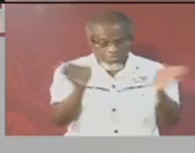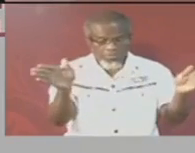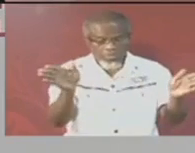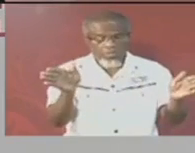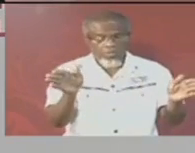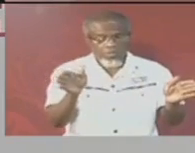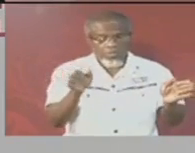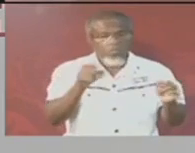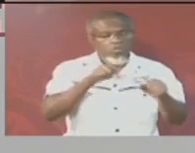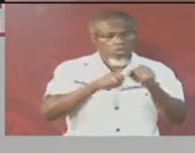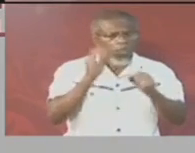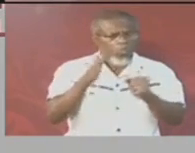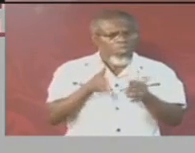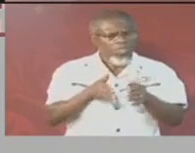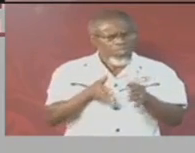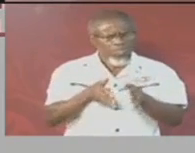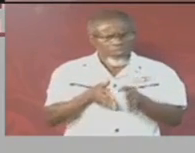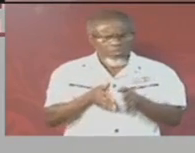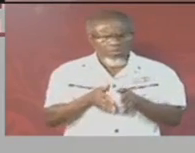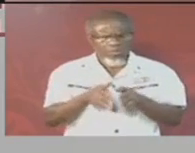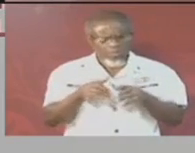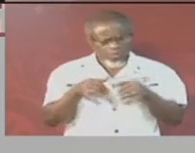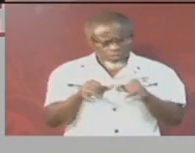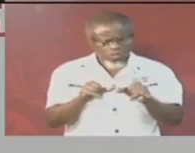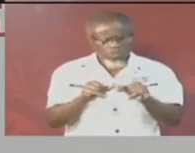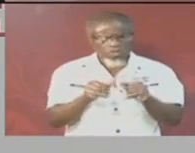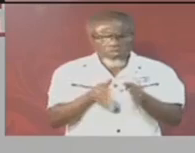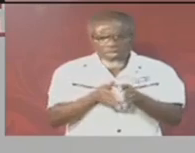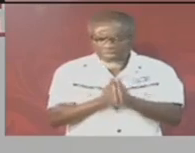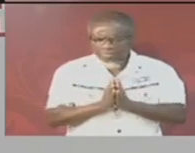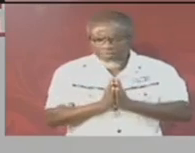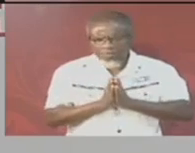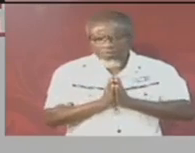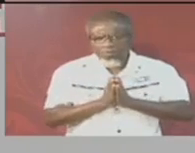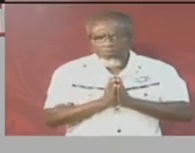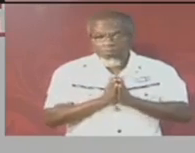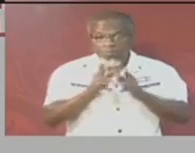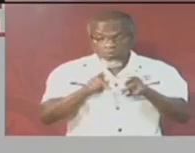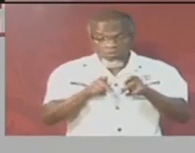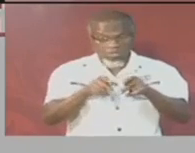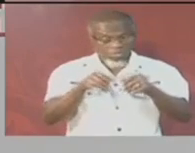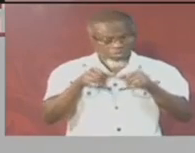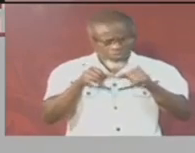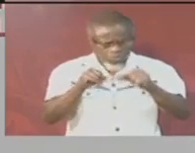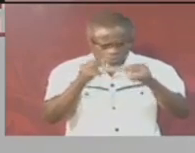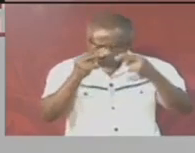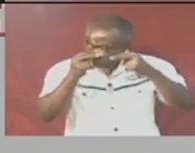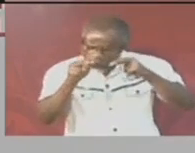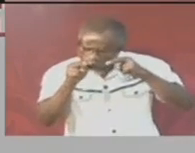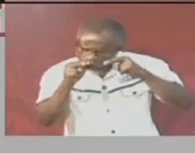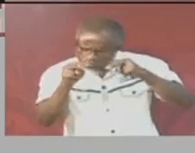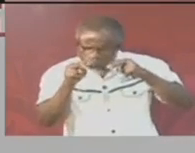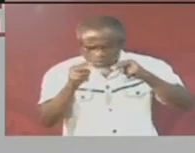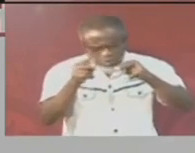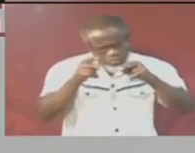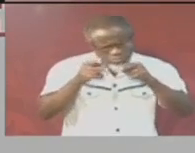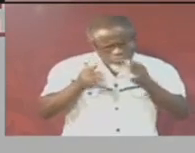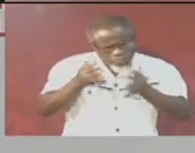him, continue to look at this constantly, and on the question of revamping